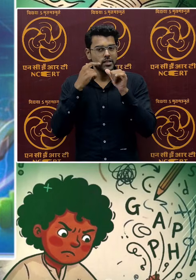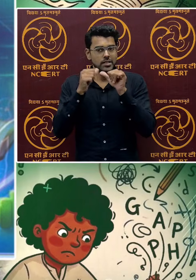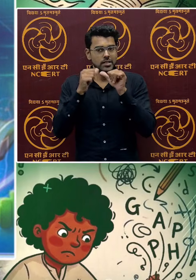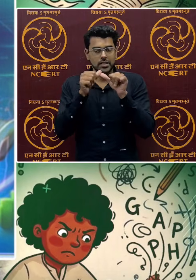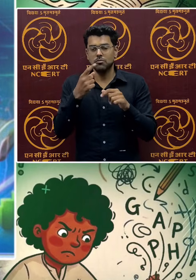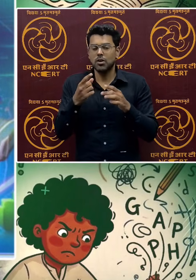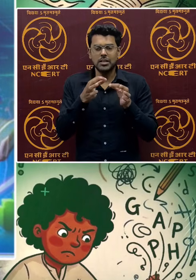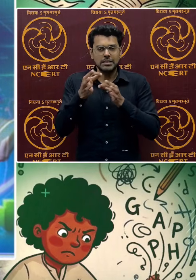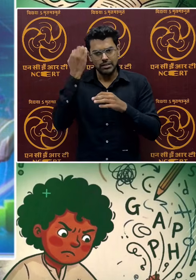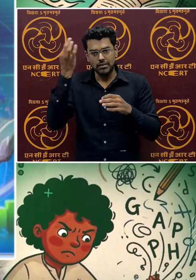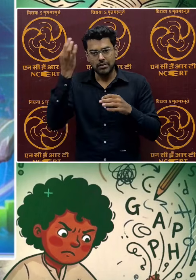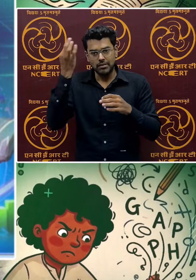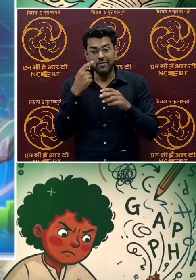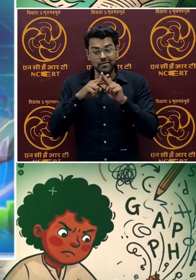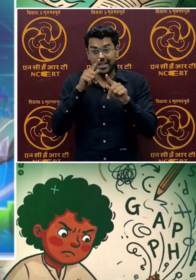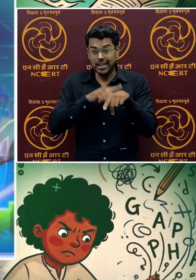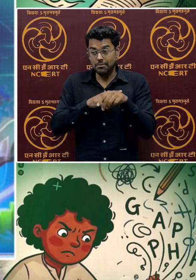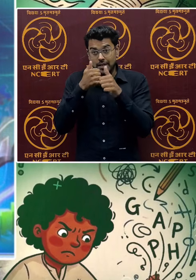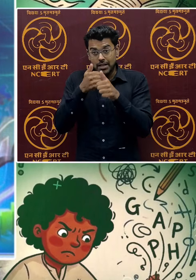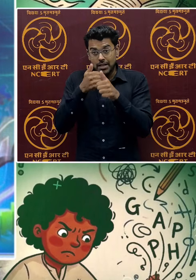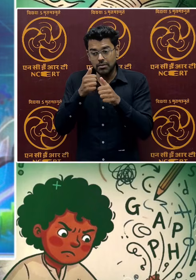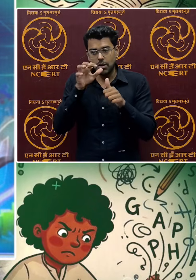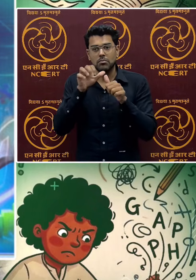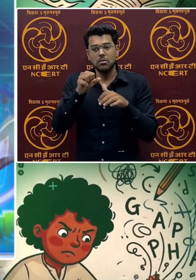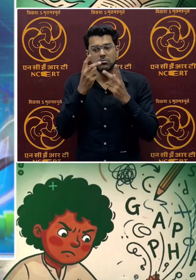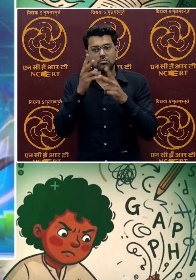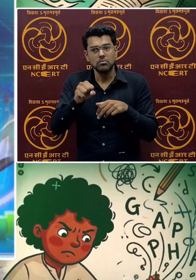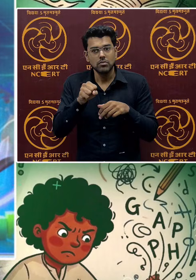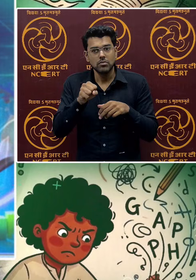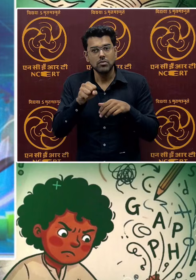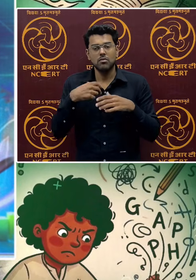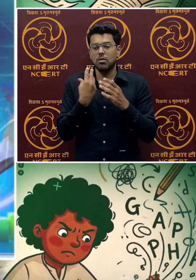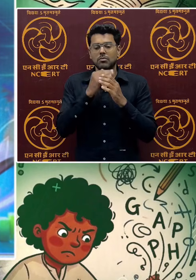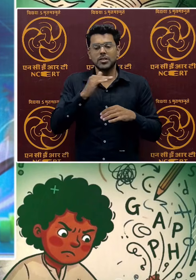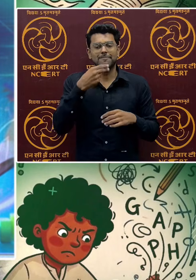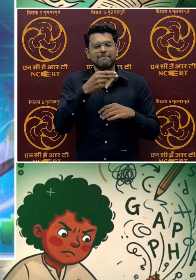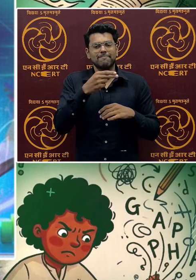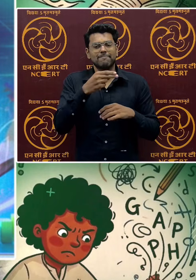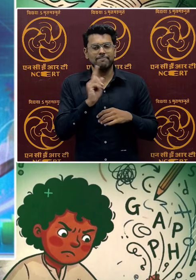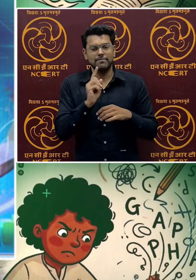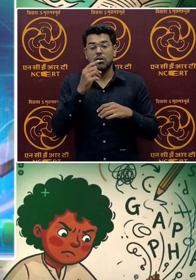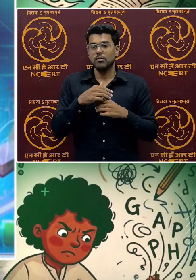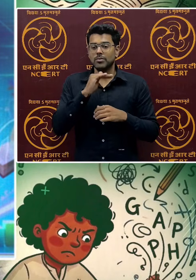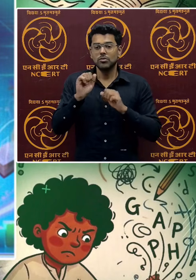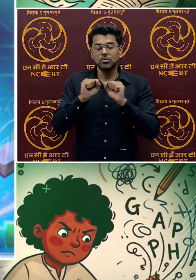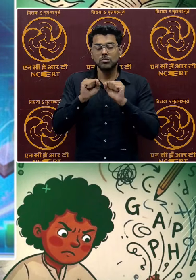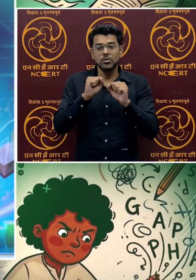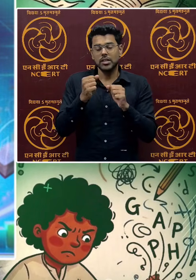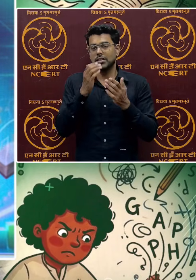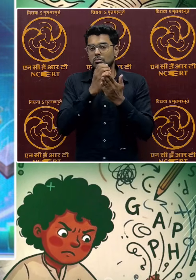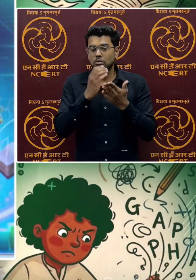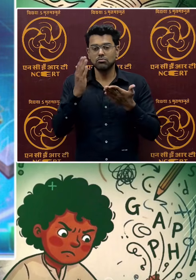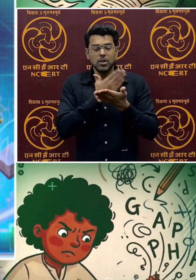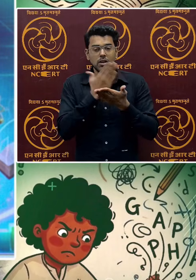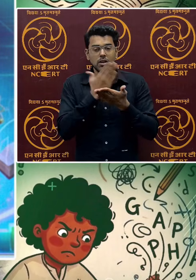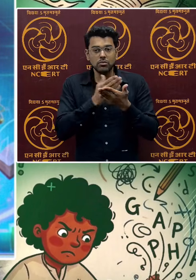proper intervention at the right time can help manage this condition, why should we not label the child, and why it is very important to design lesson plan